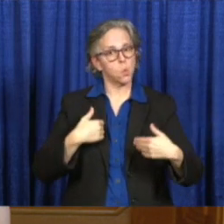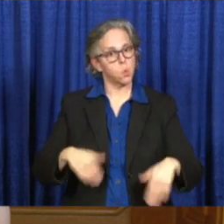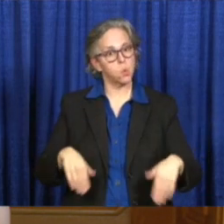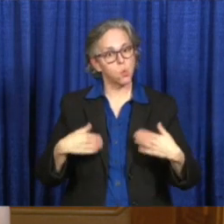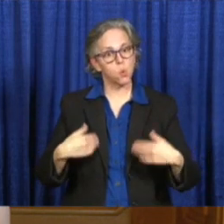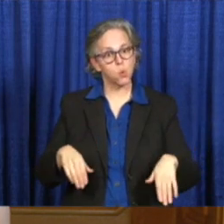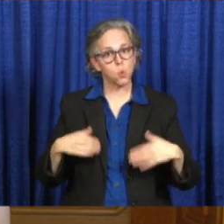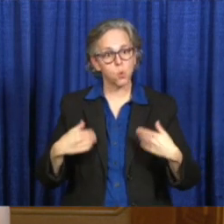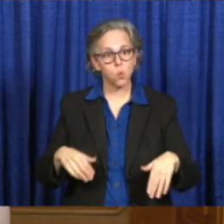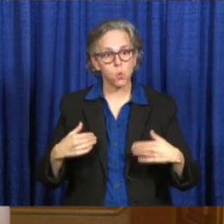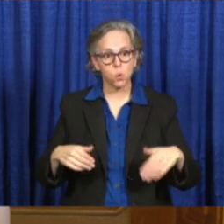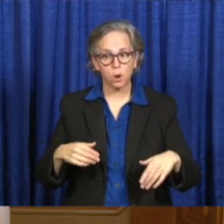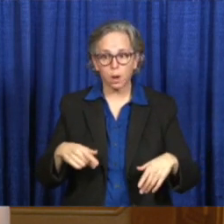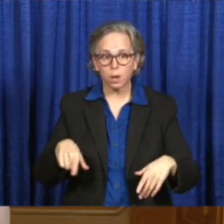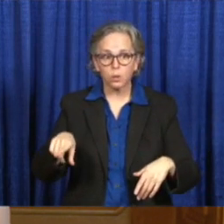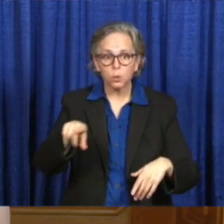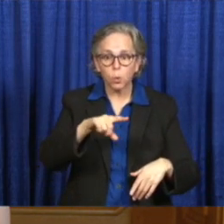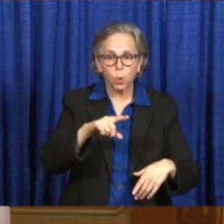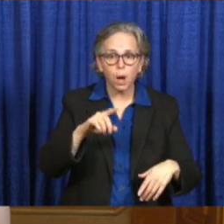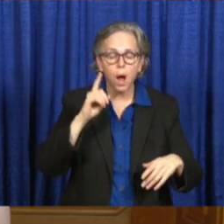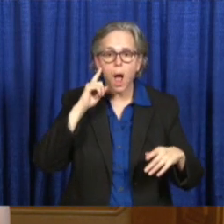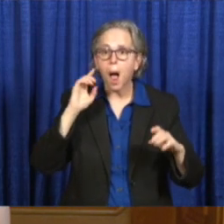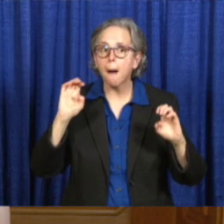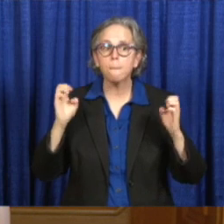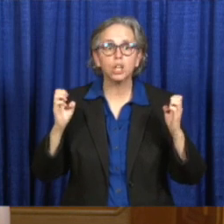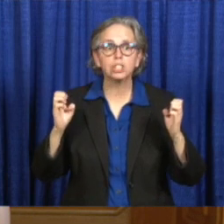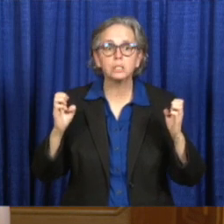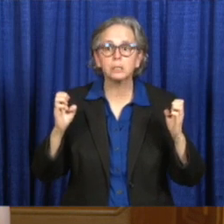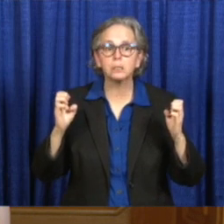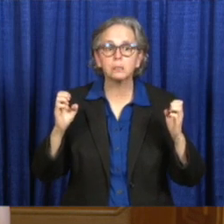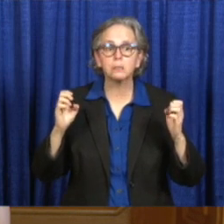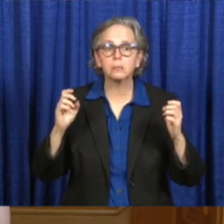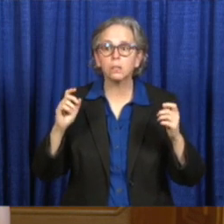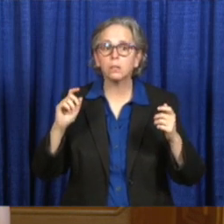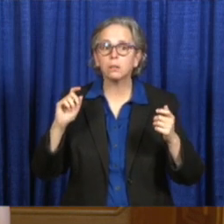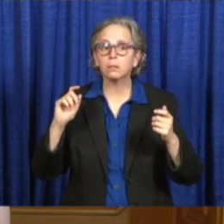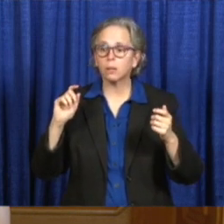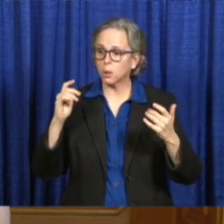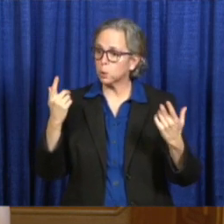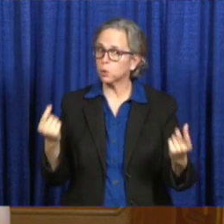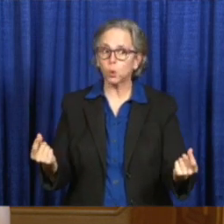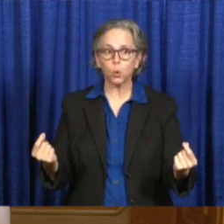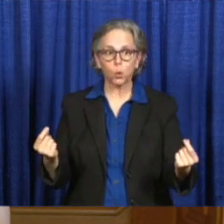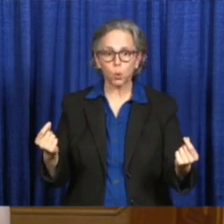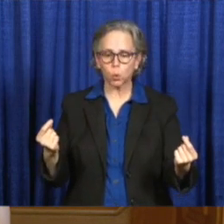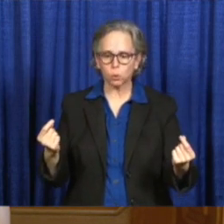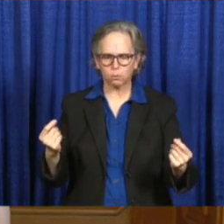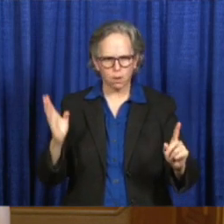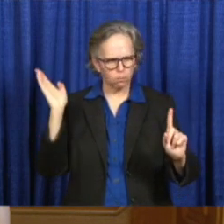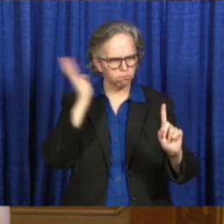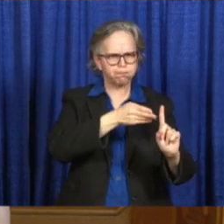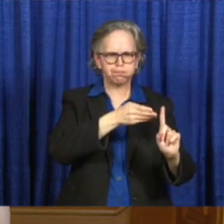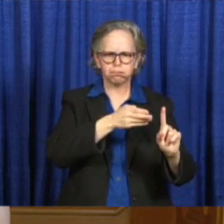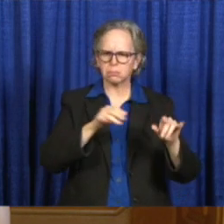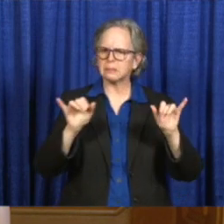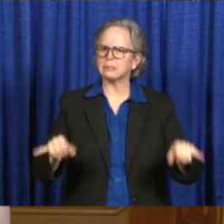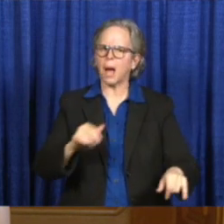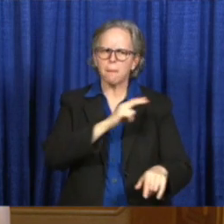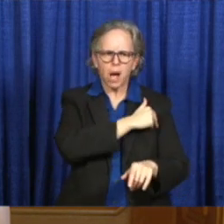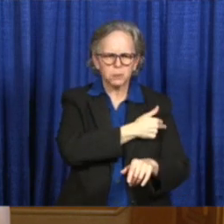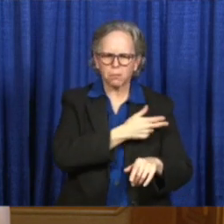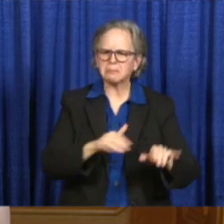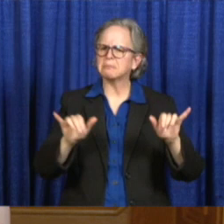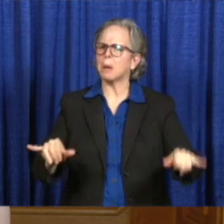changing. Whatever that is, working with your individual doctor, working sometimes with an emergency